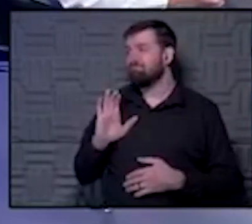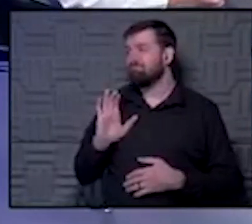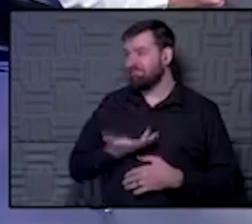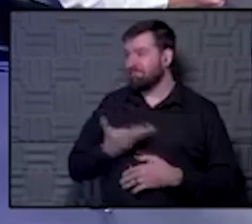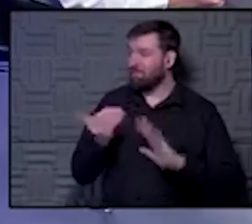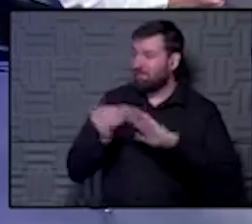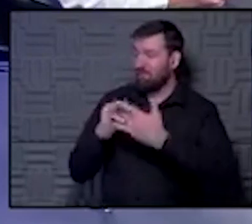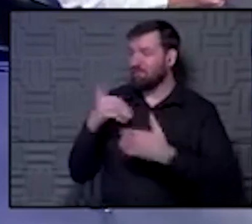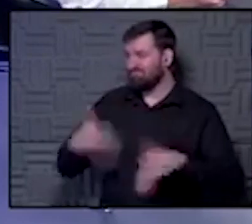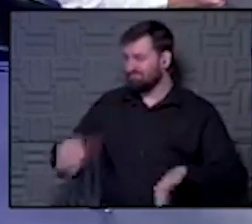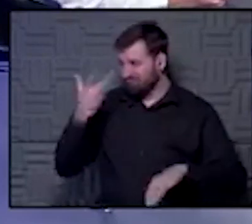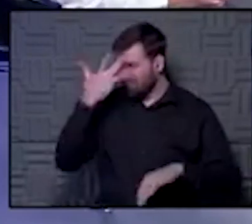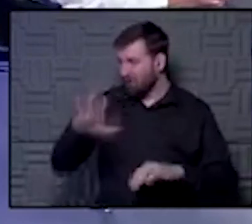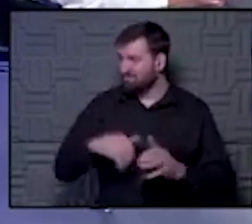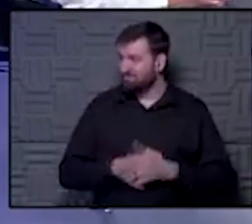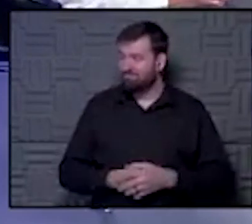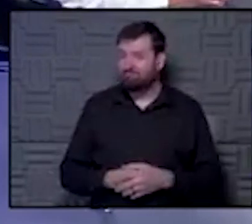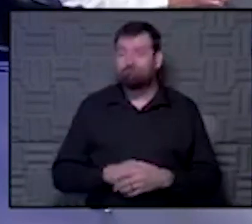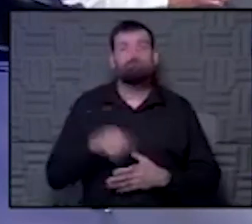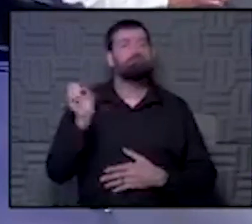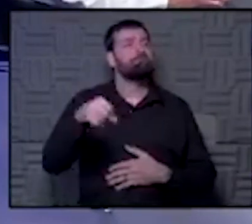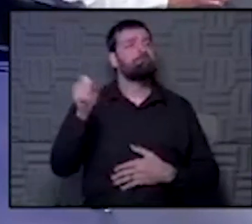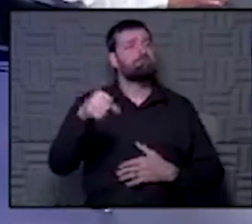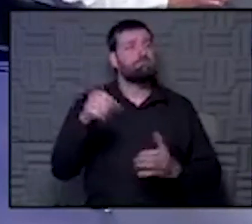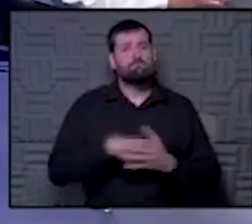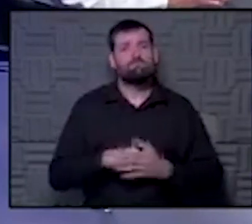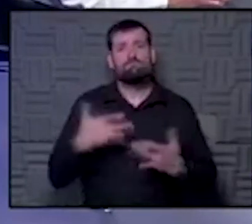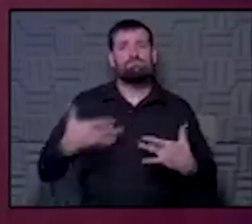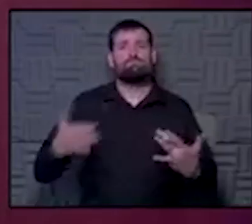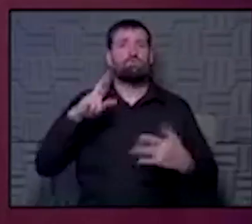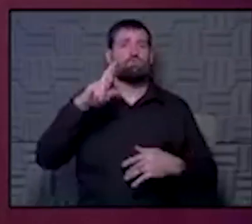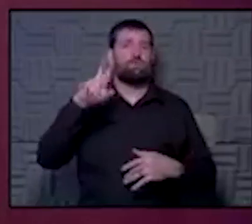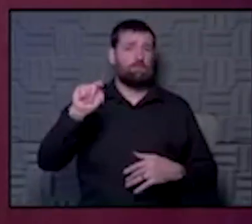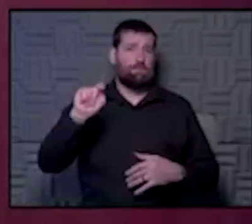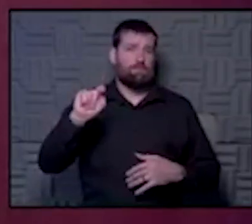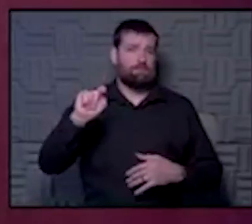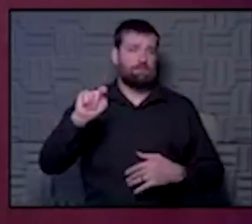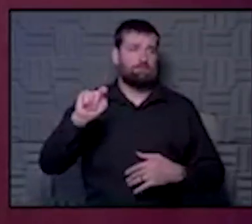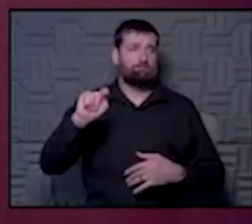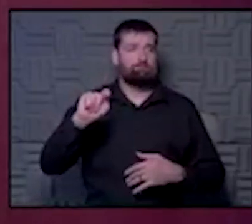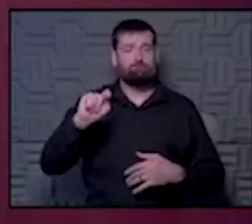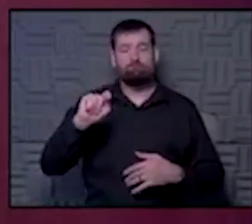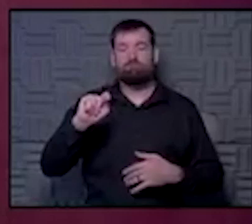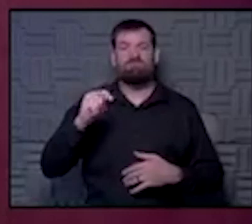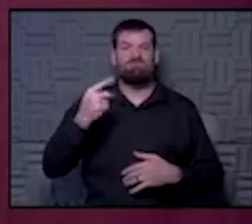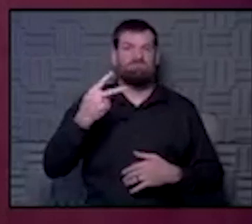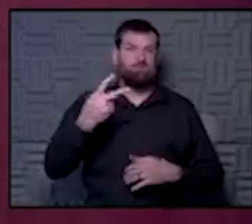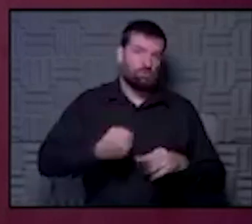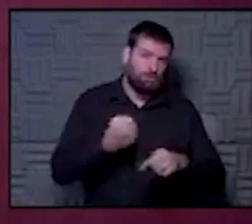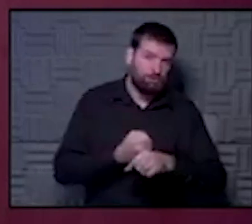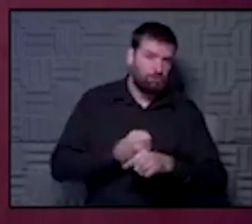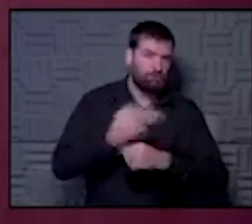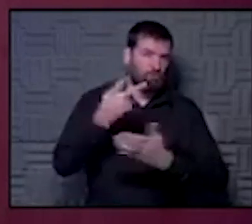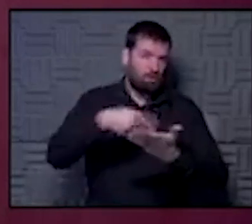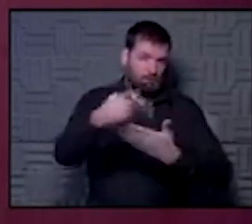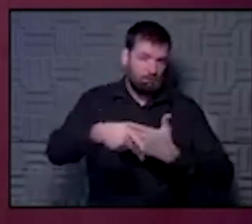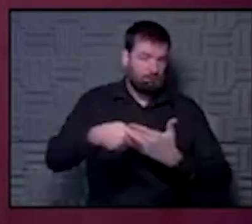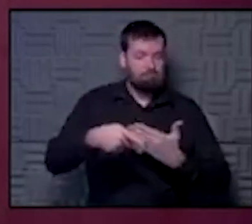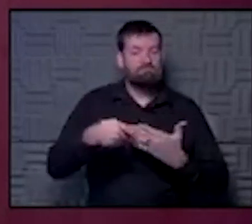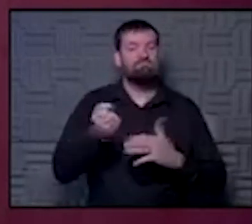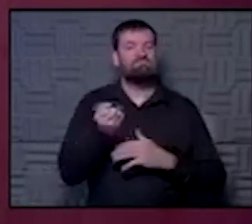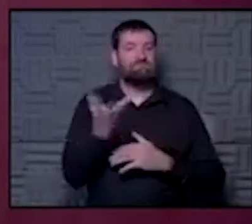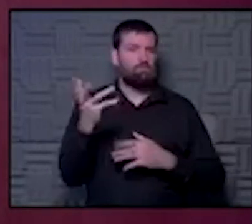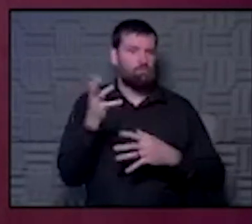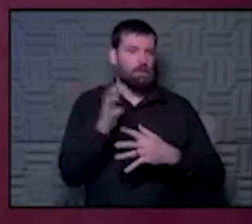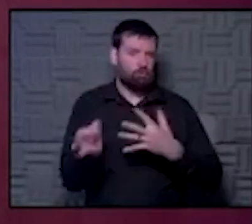are. Smart folks. Yeah, a typical respiratory therapy training is 2-year program, and there are a couple